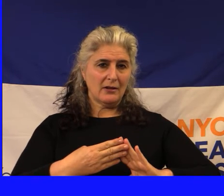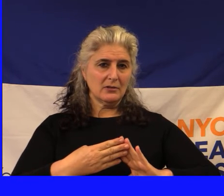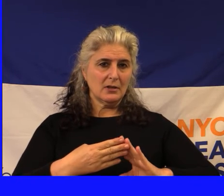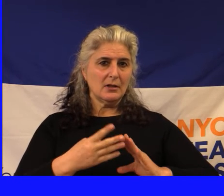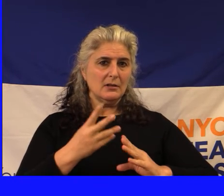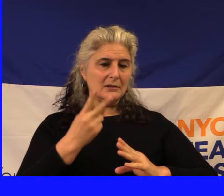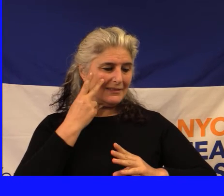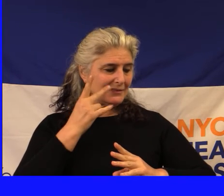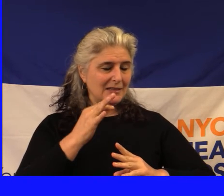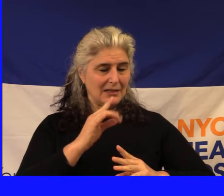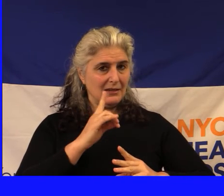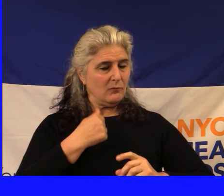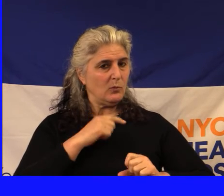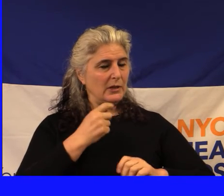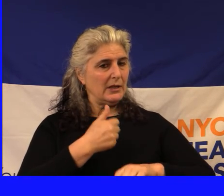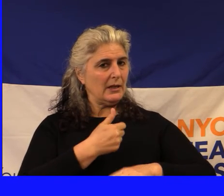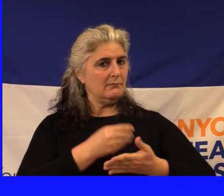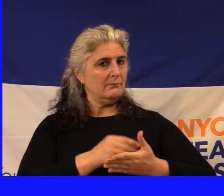that we can fund.